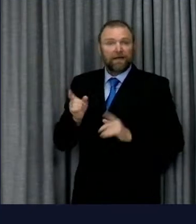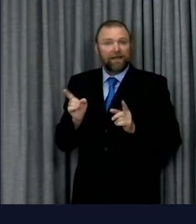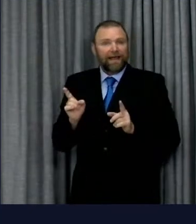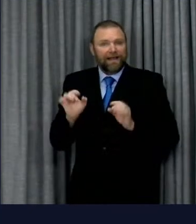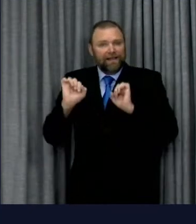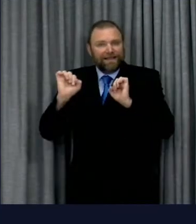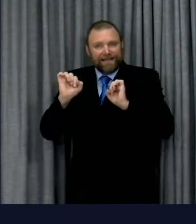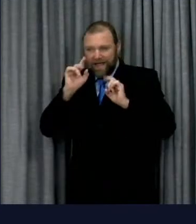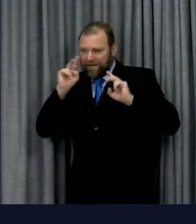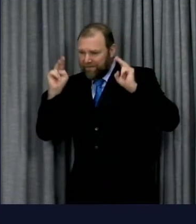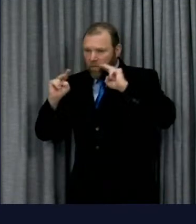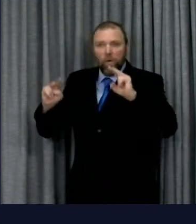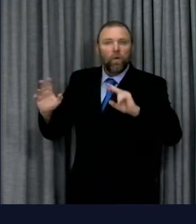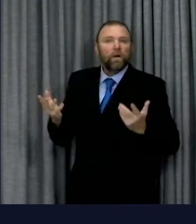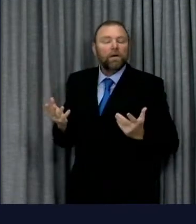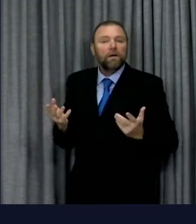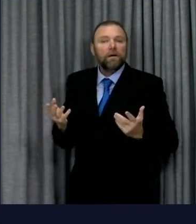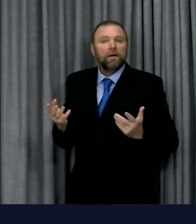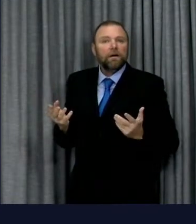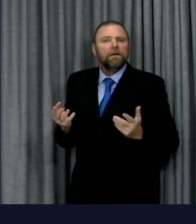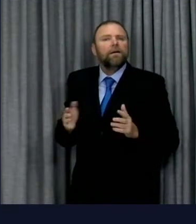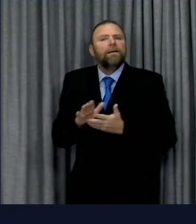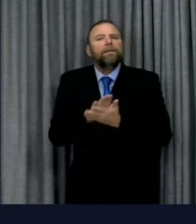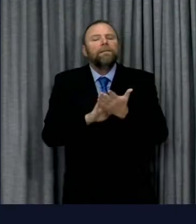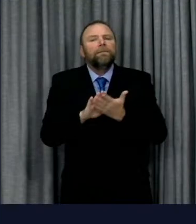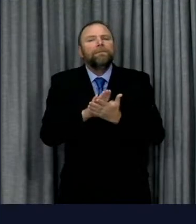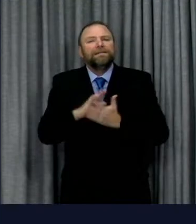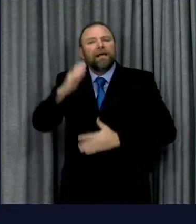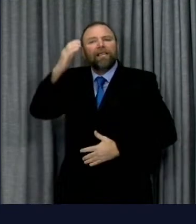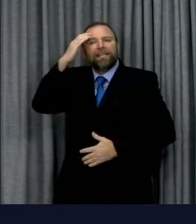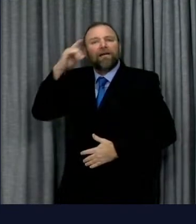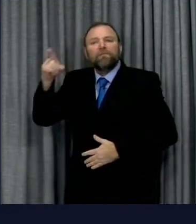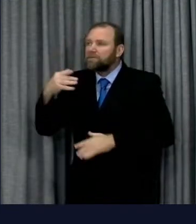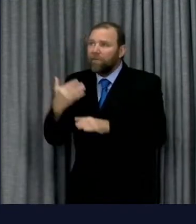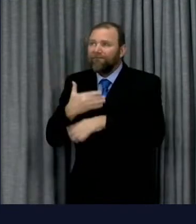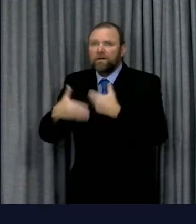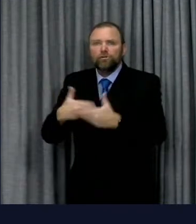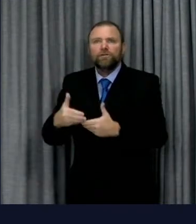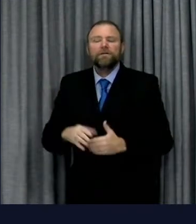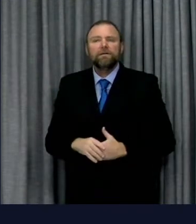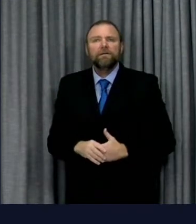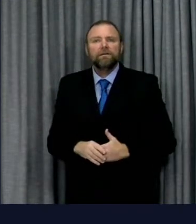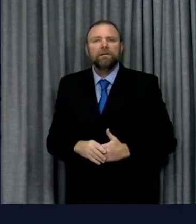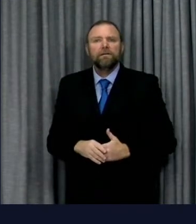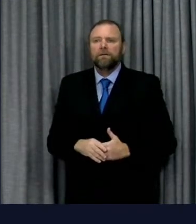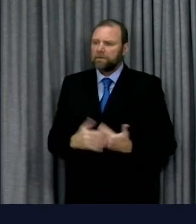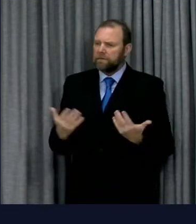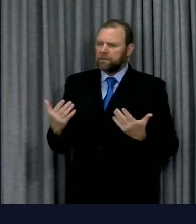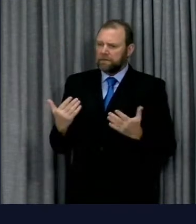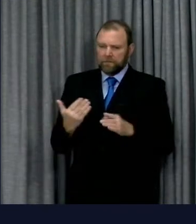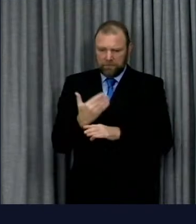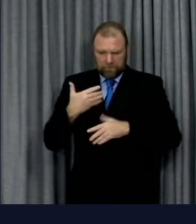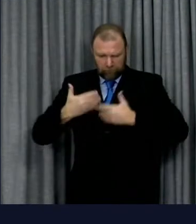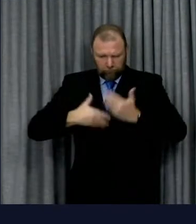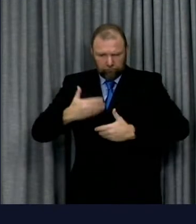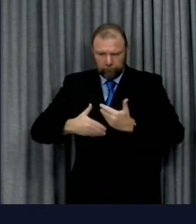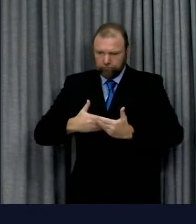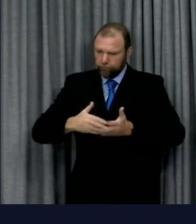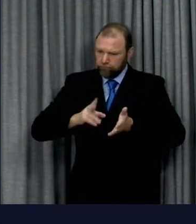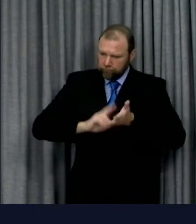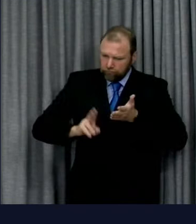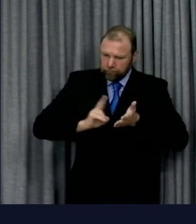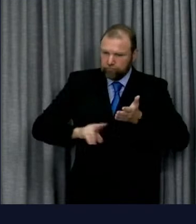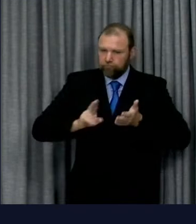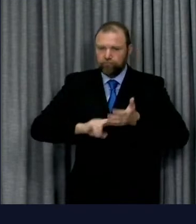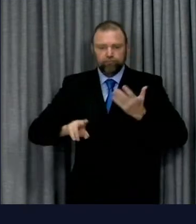any decision is being taken through, and that means the government is simply not functioning. It is not functioning as a normal,